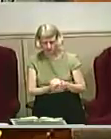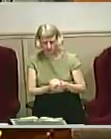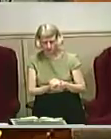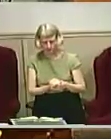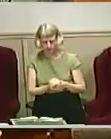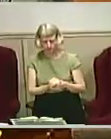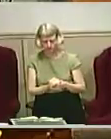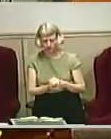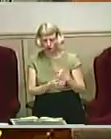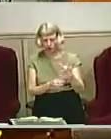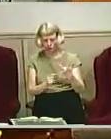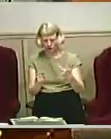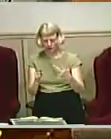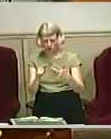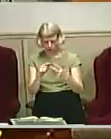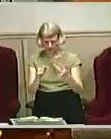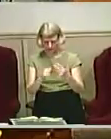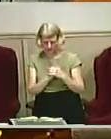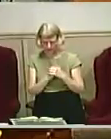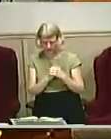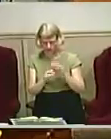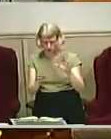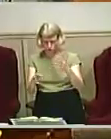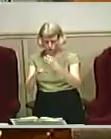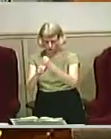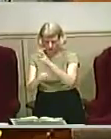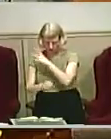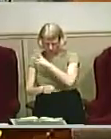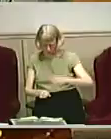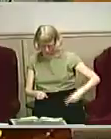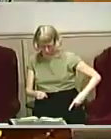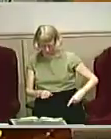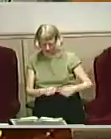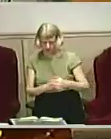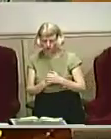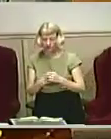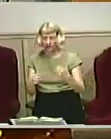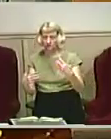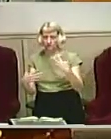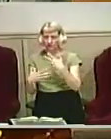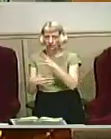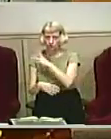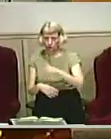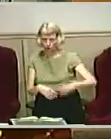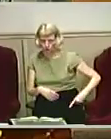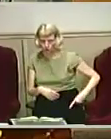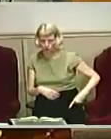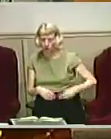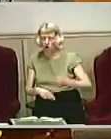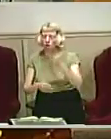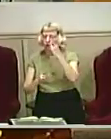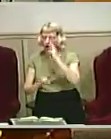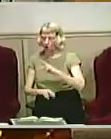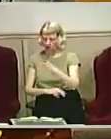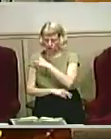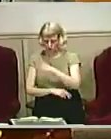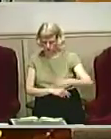three main points: trust in the Lord, fear the Lord, honor the Lord.